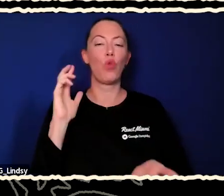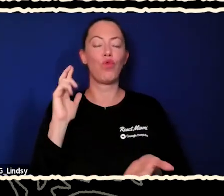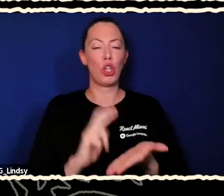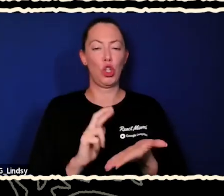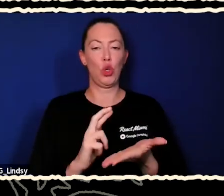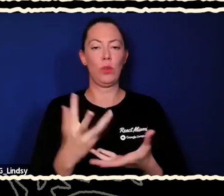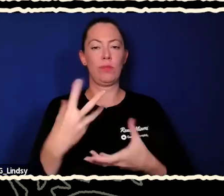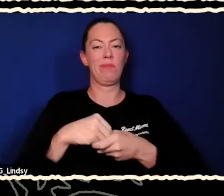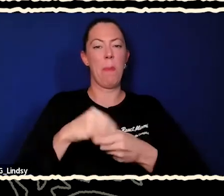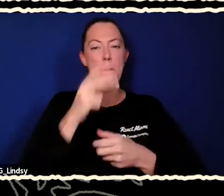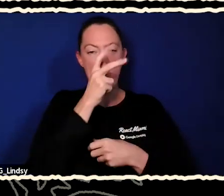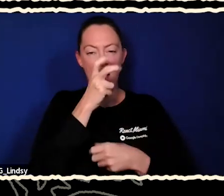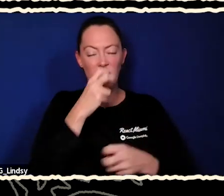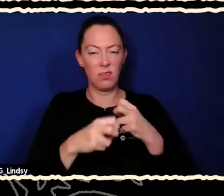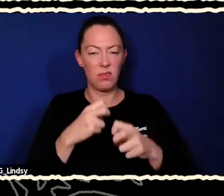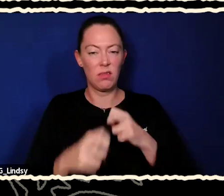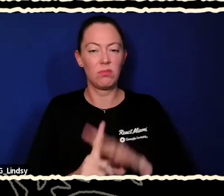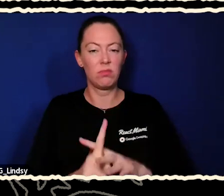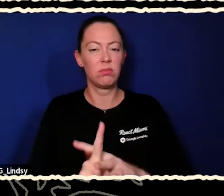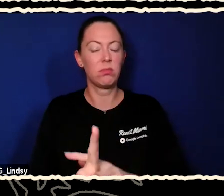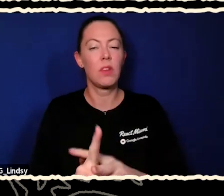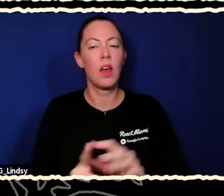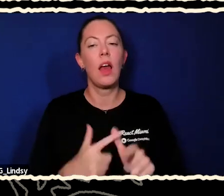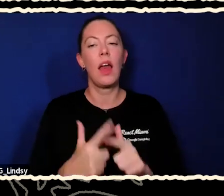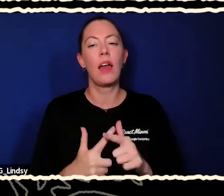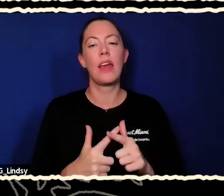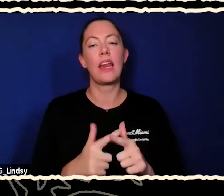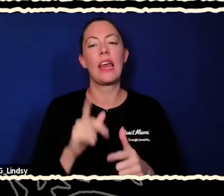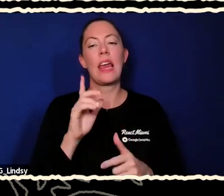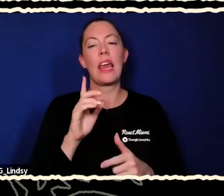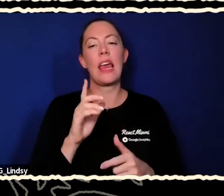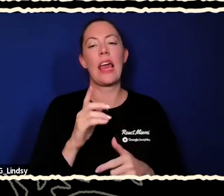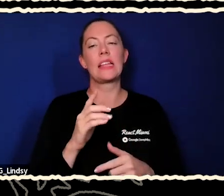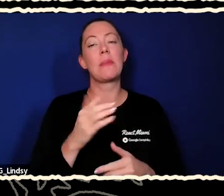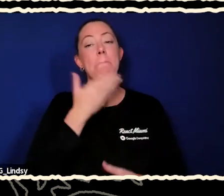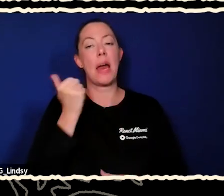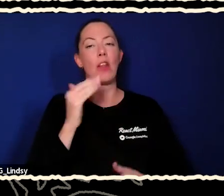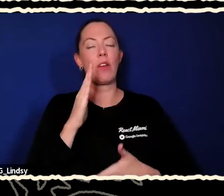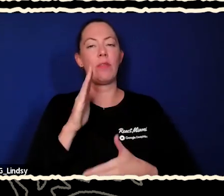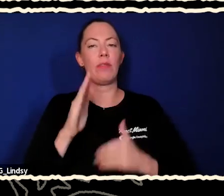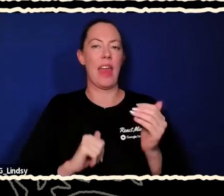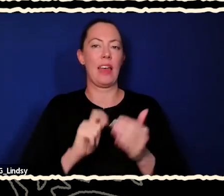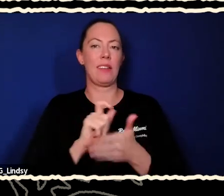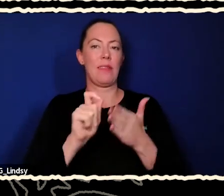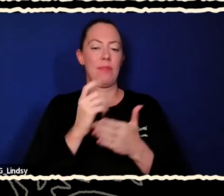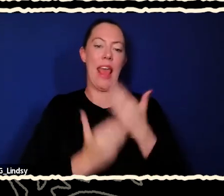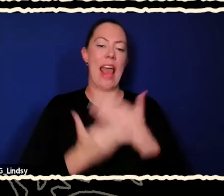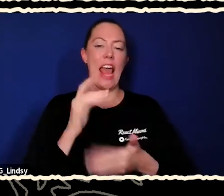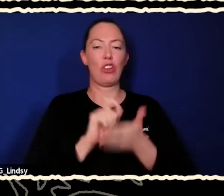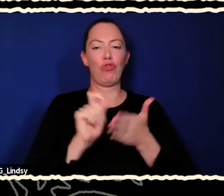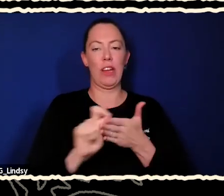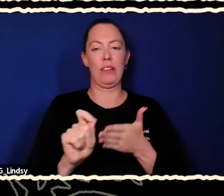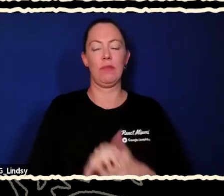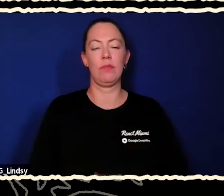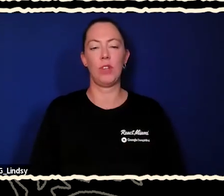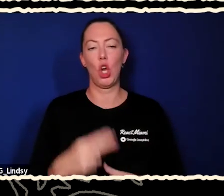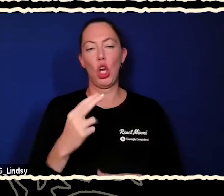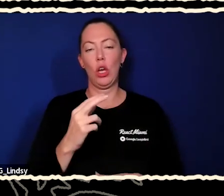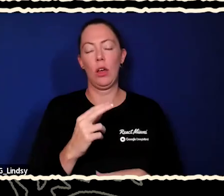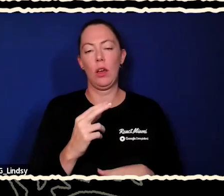scales better than handwritten hooks. Resources, so my